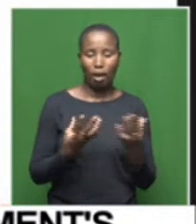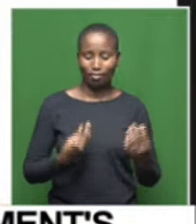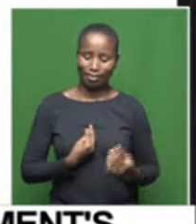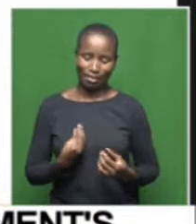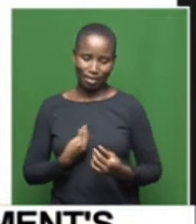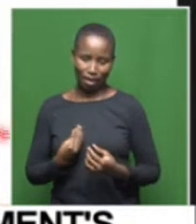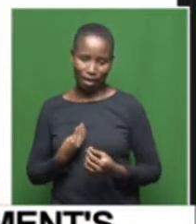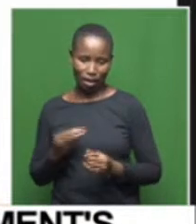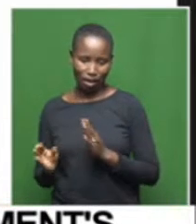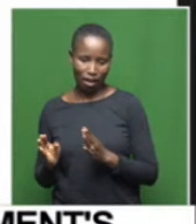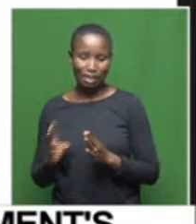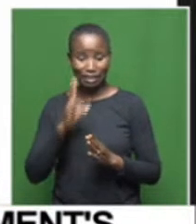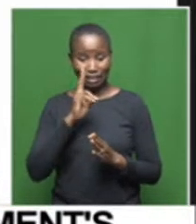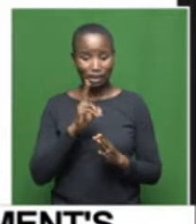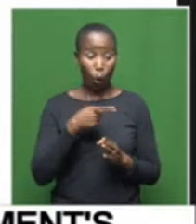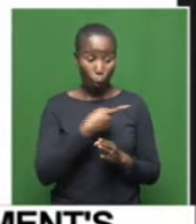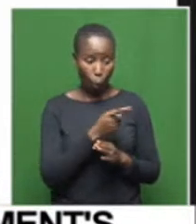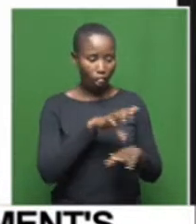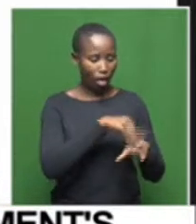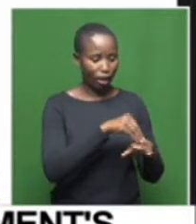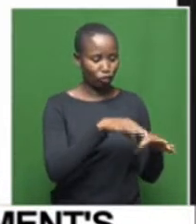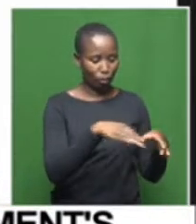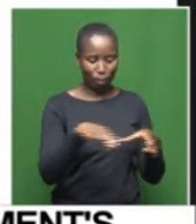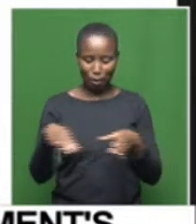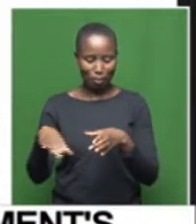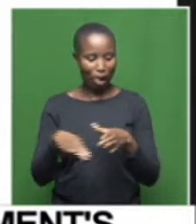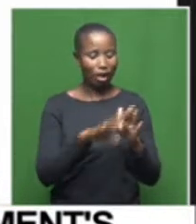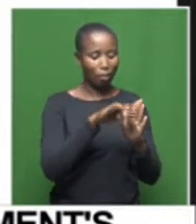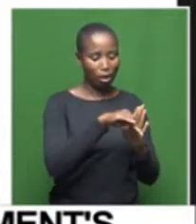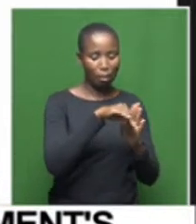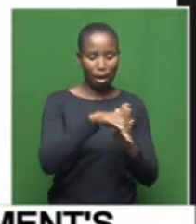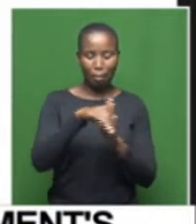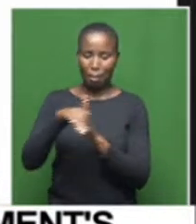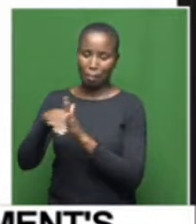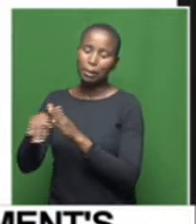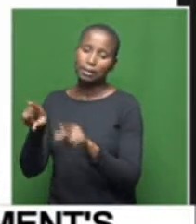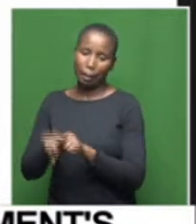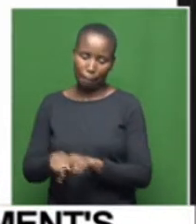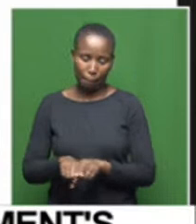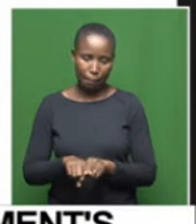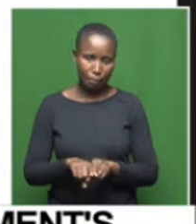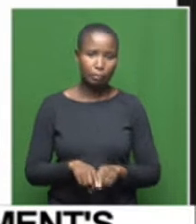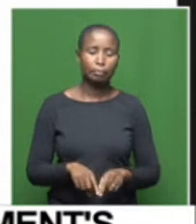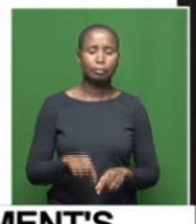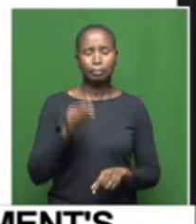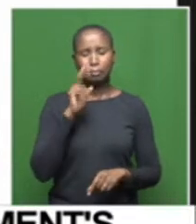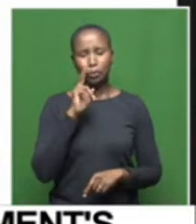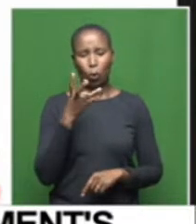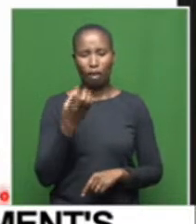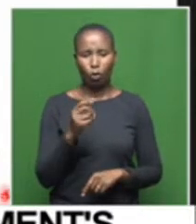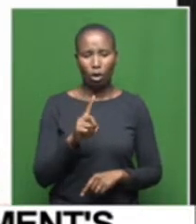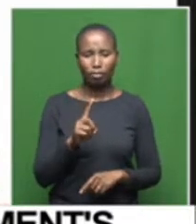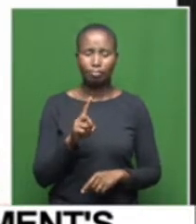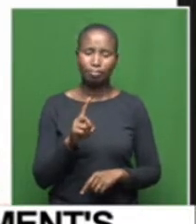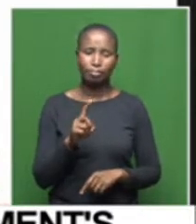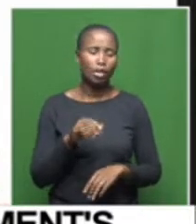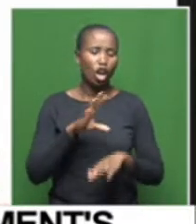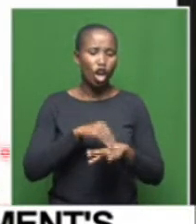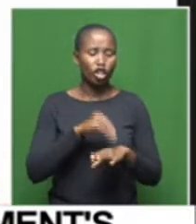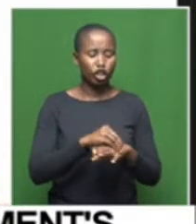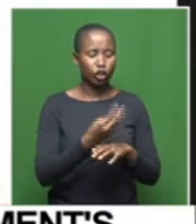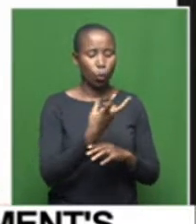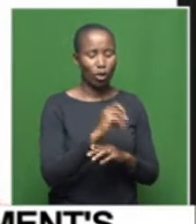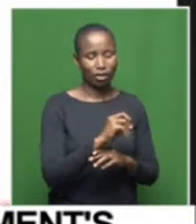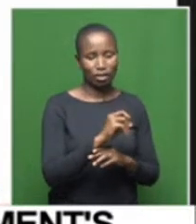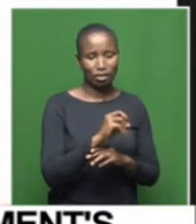And we're seeing decreases in all of these age groups. You can see there was this increase in the under 20-year-olds in the school,